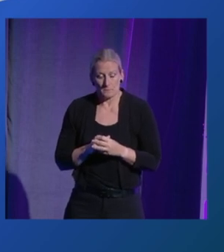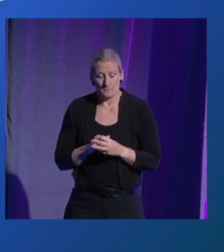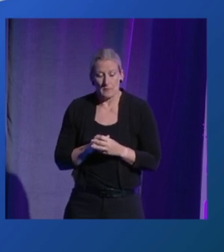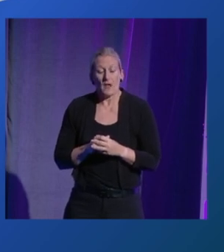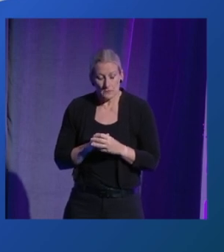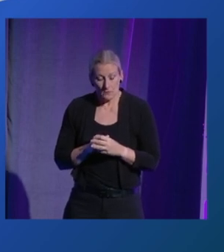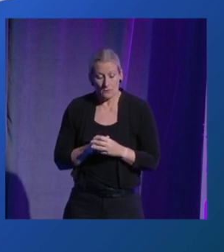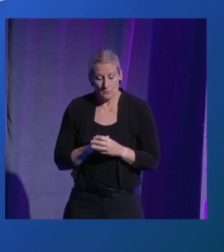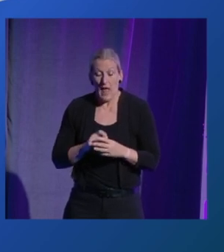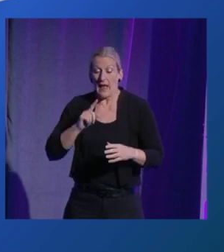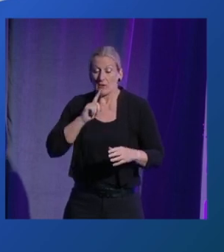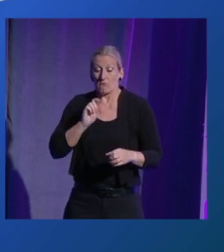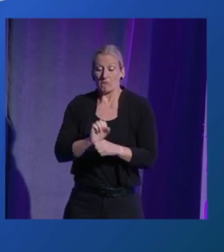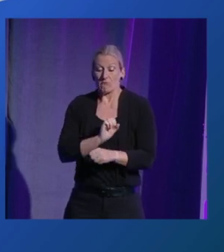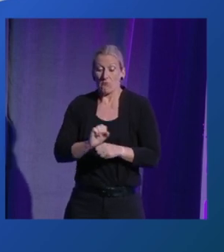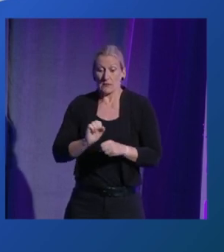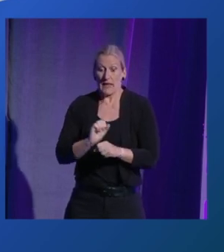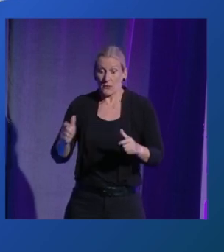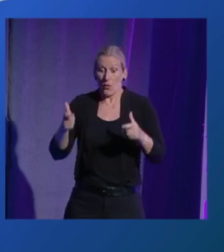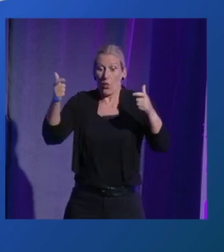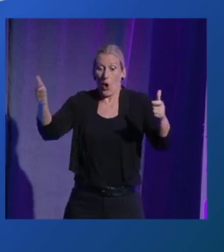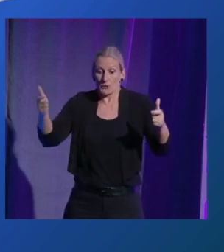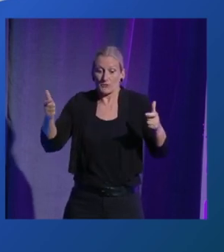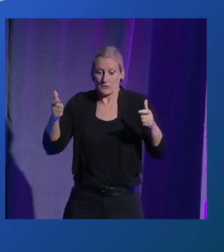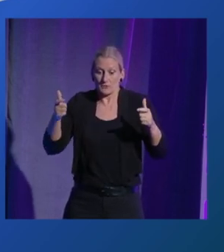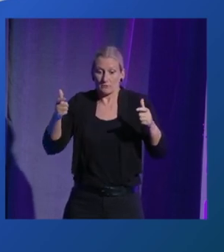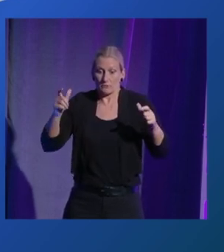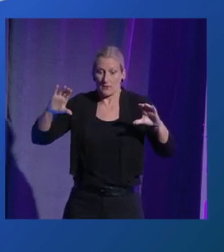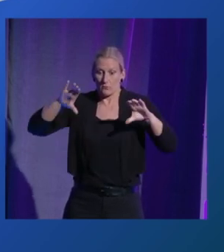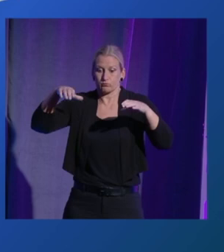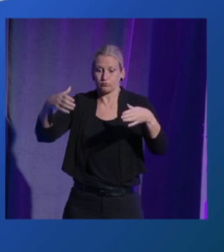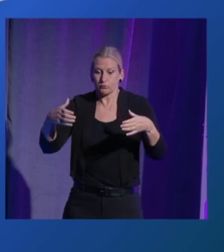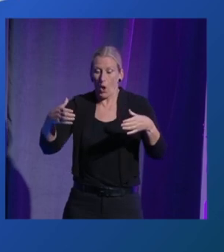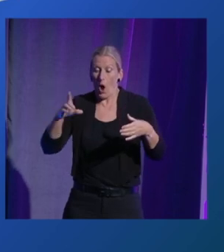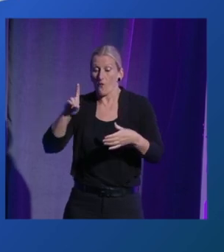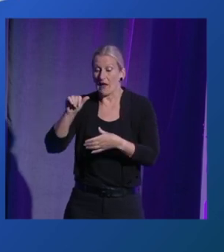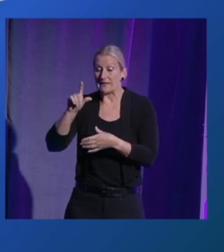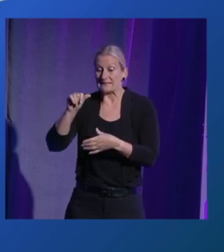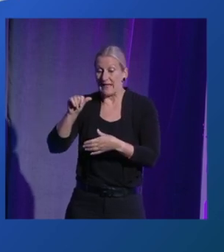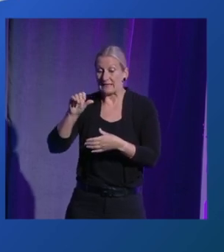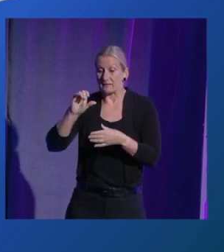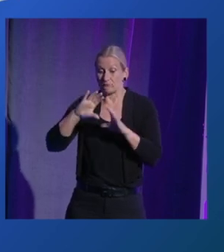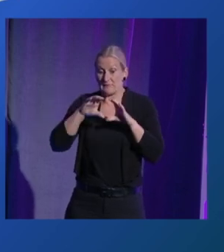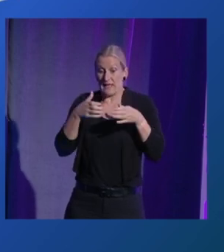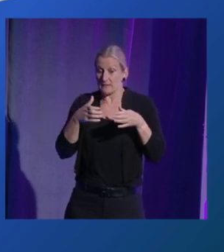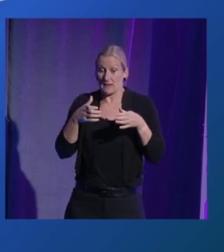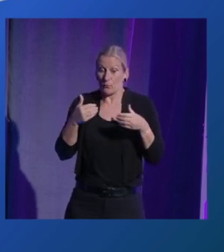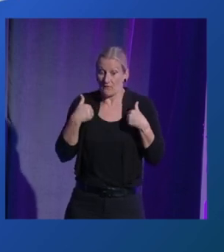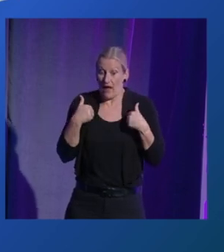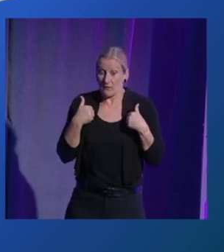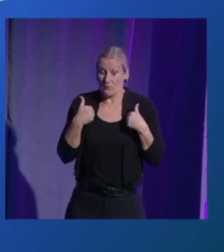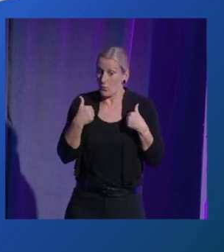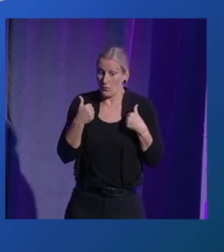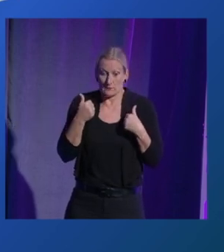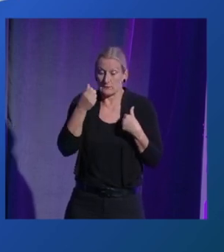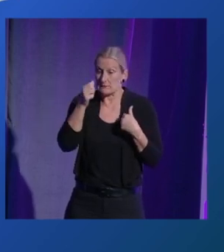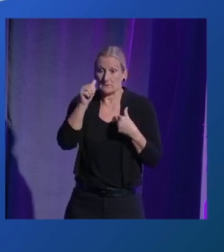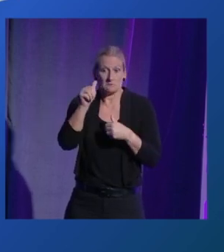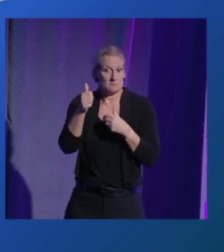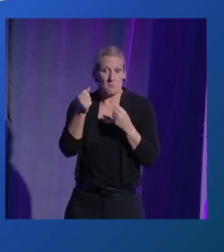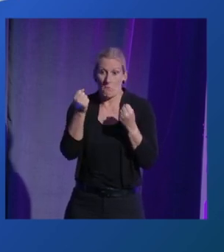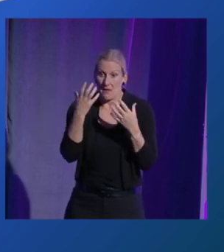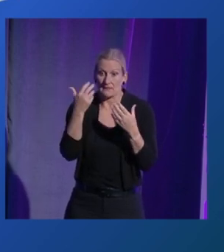largest source of data sets and we have been collecting those data sets for decades and decades um so and and